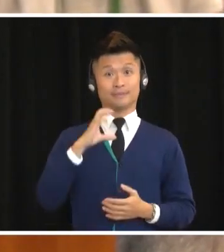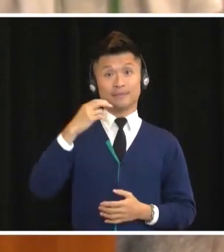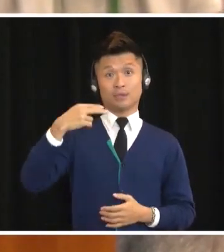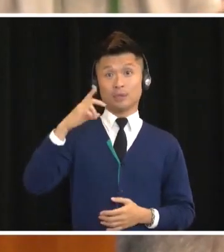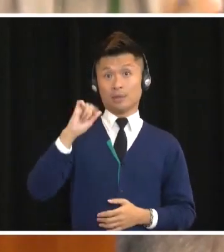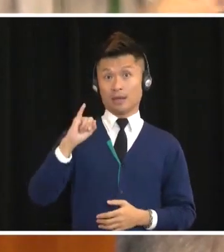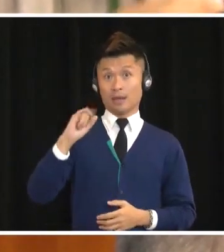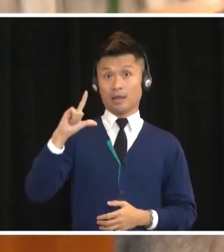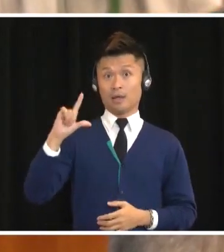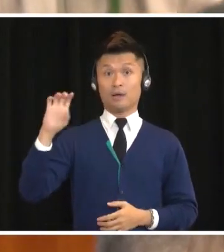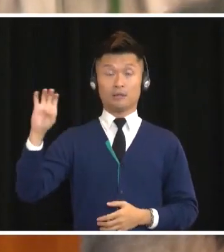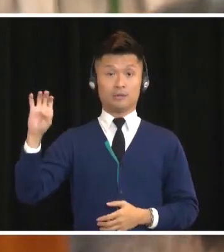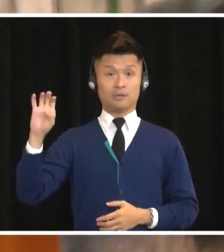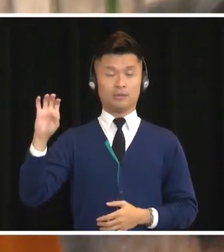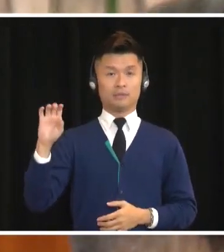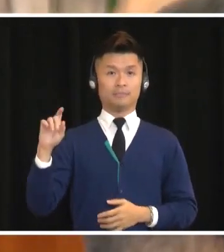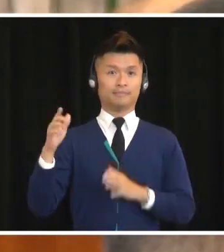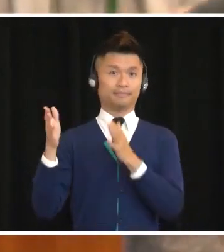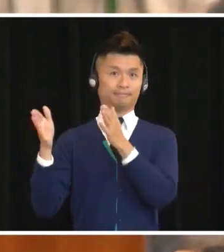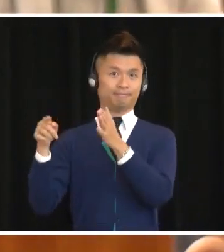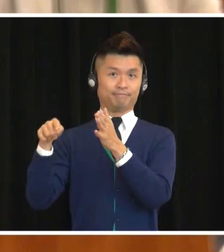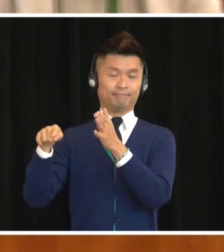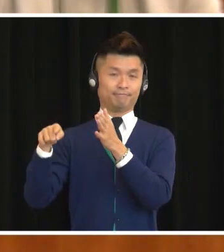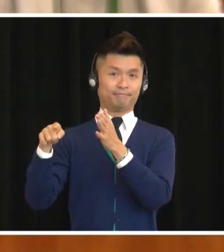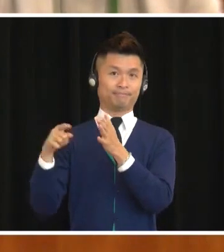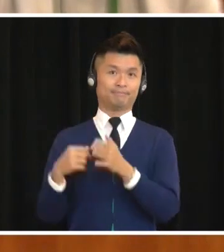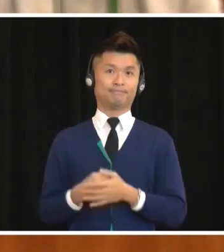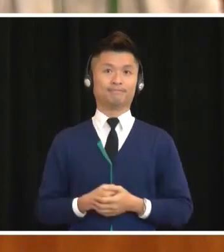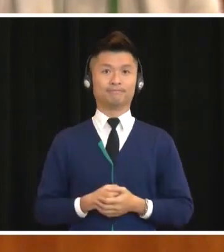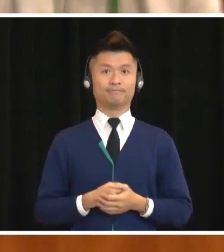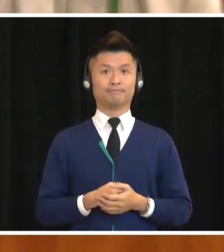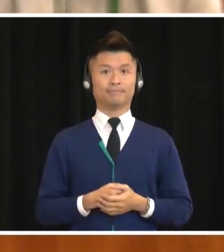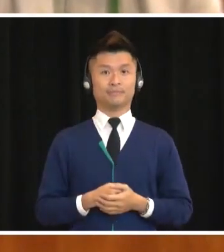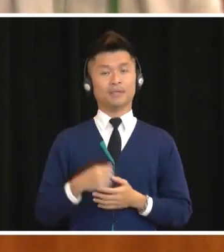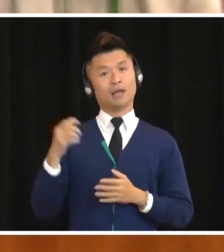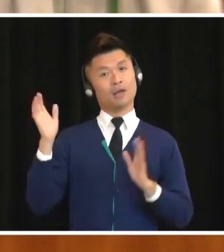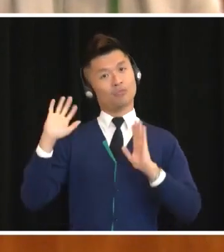adolescents or teenagers.